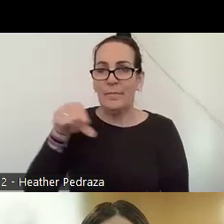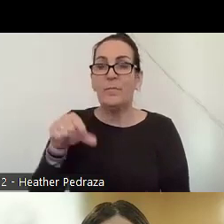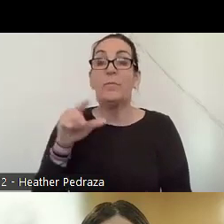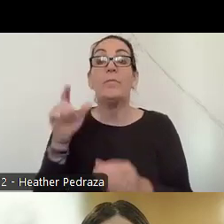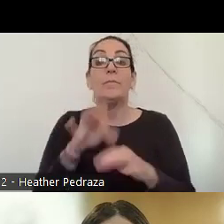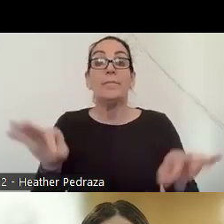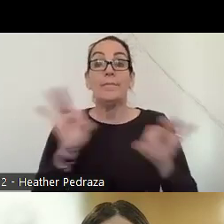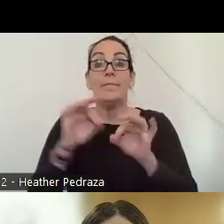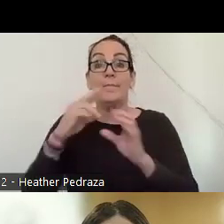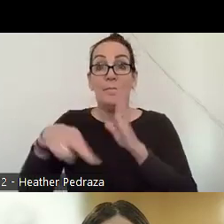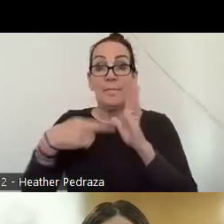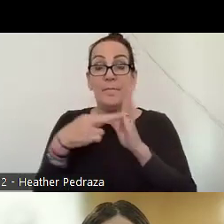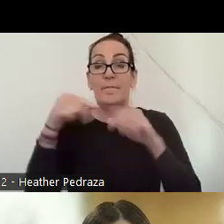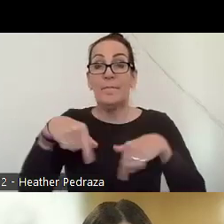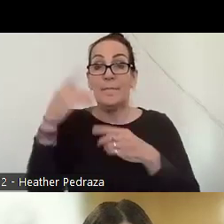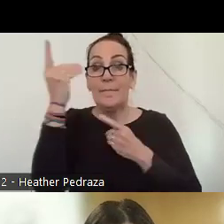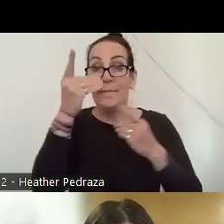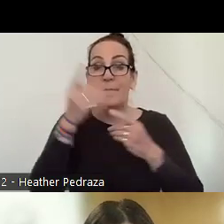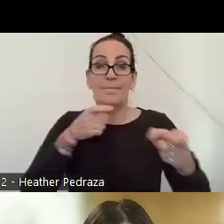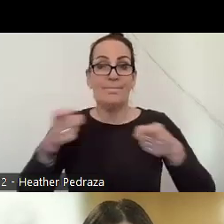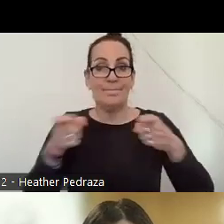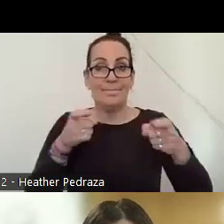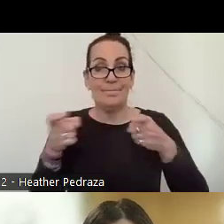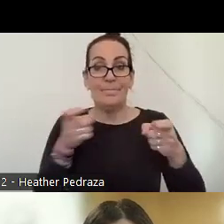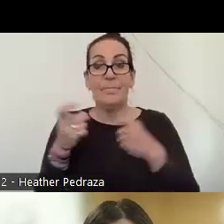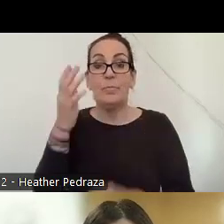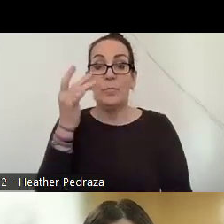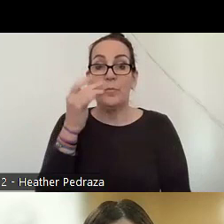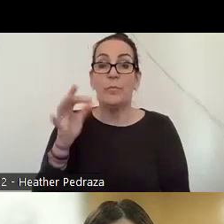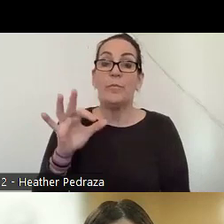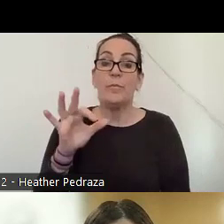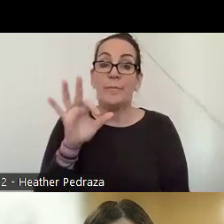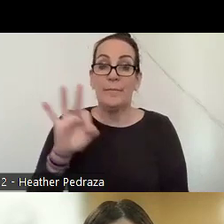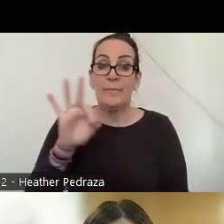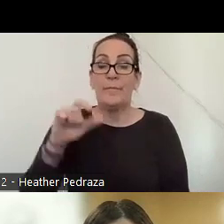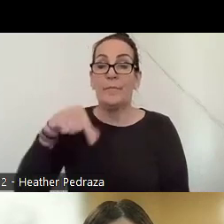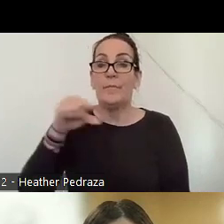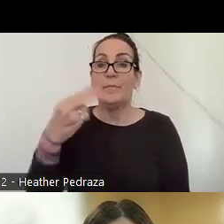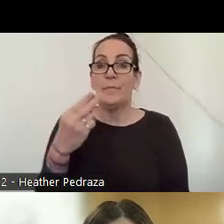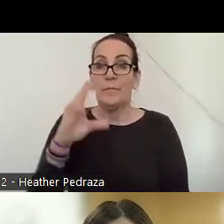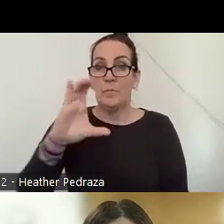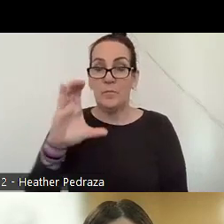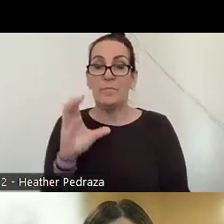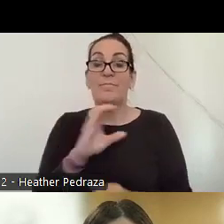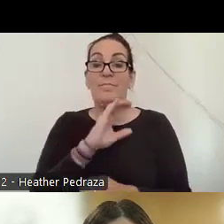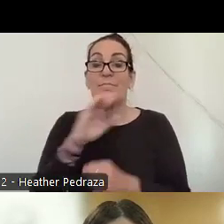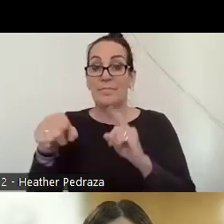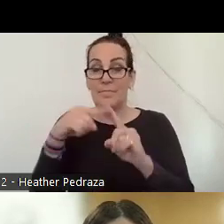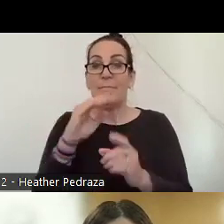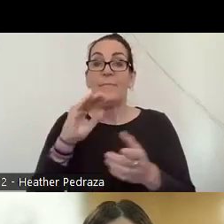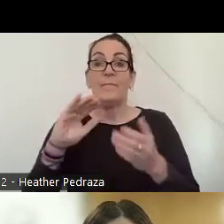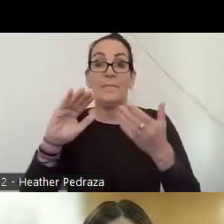role in this disease management and solution, as FQHCs and community clinics are probably serve 1 in